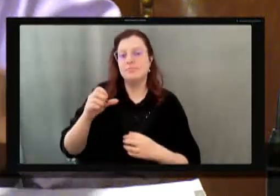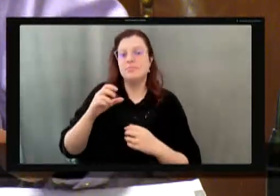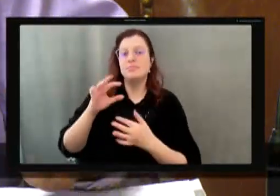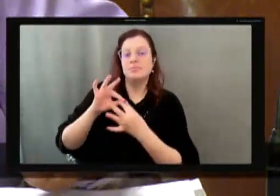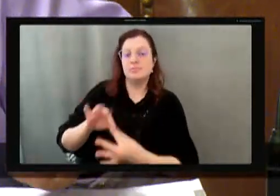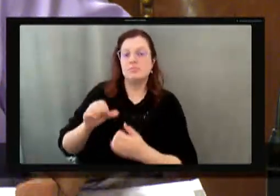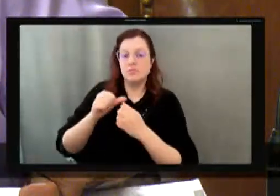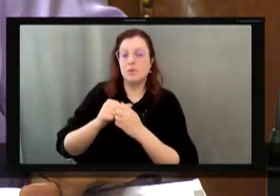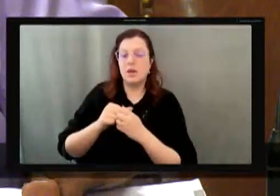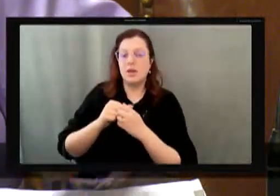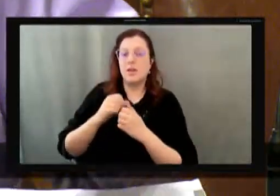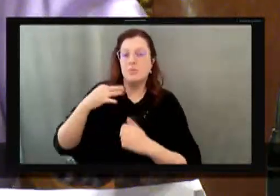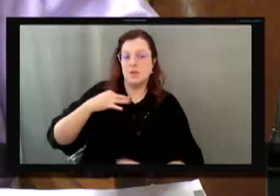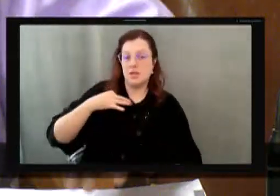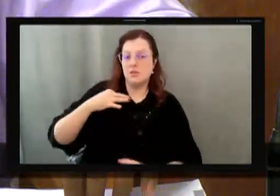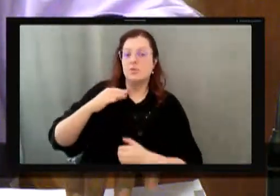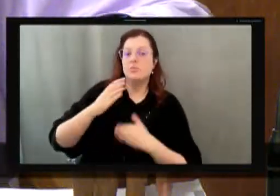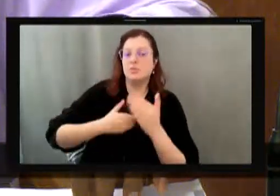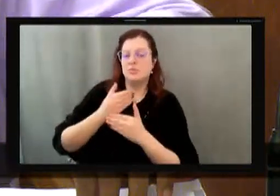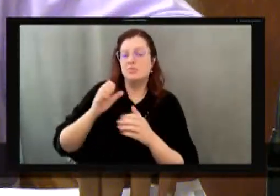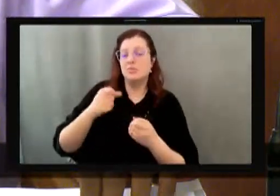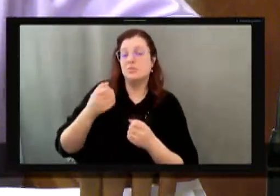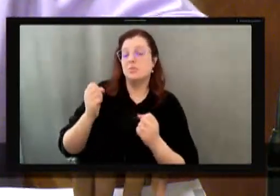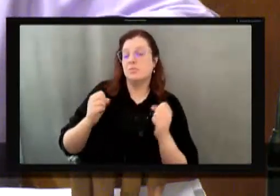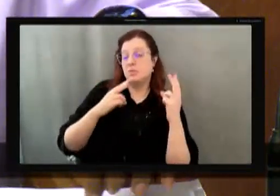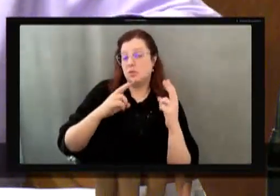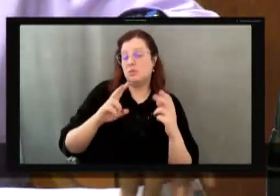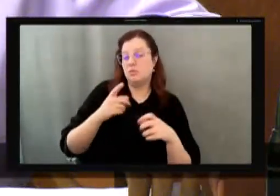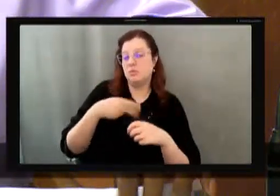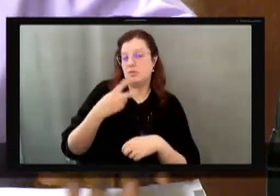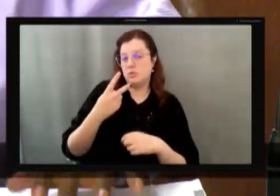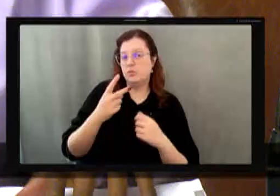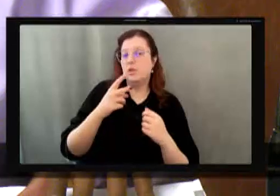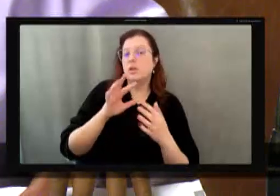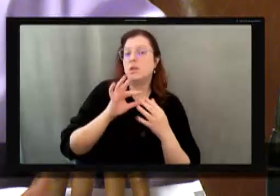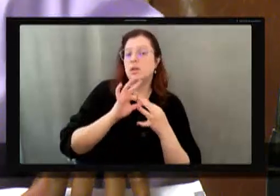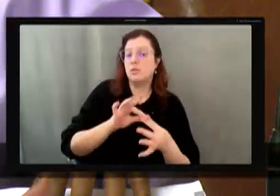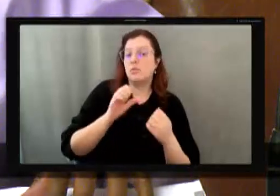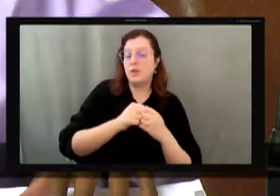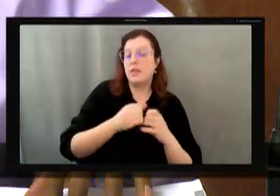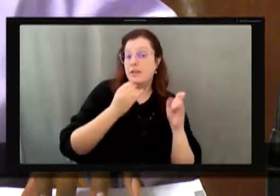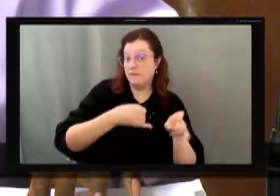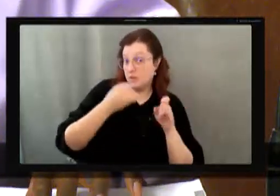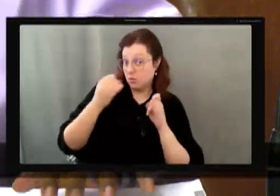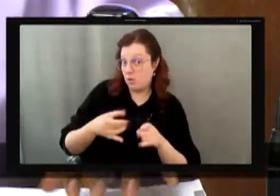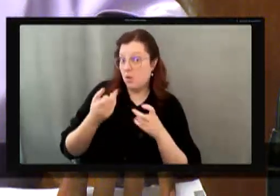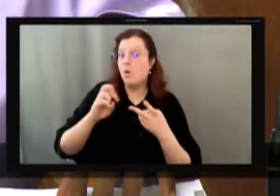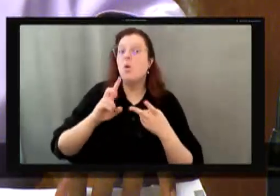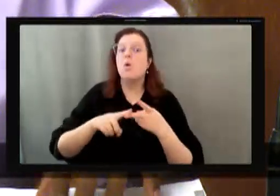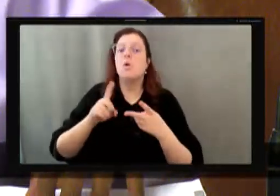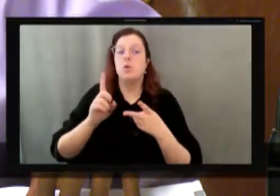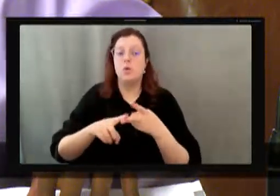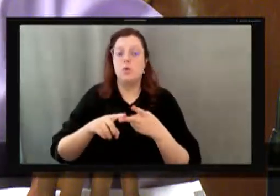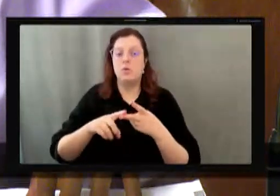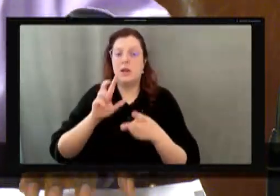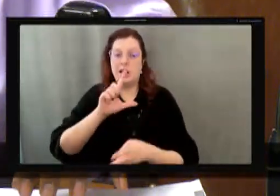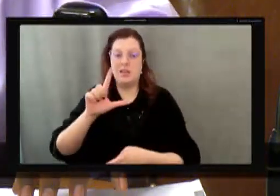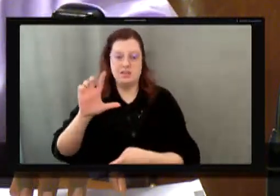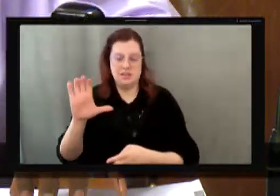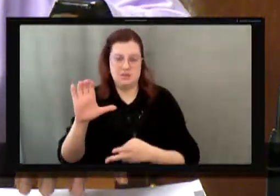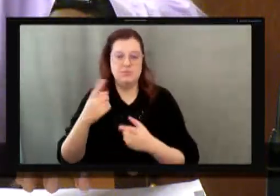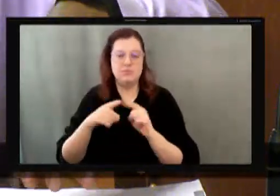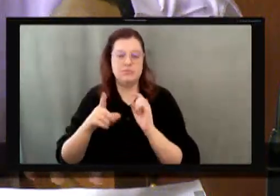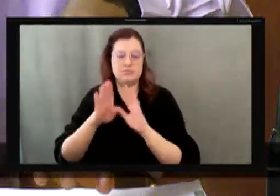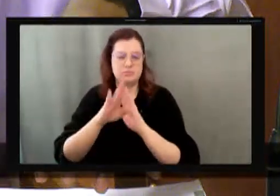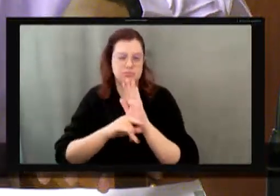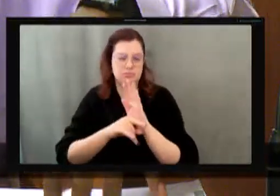can submit application two ways. You can submit through an LLC or an individual. However, the background checks are a little different because we're looking